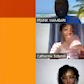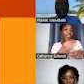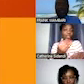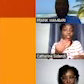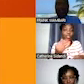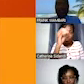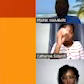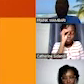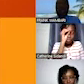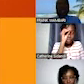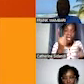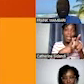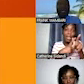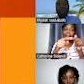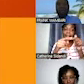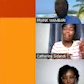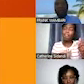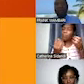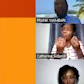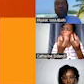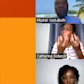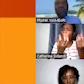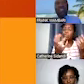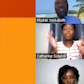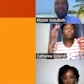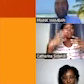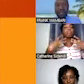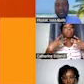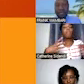so many people that have got